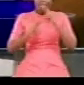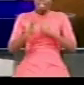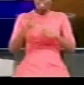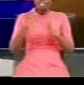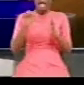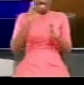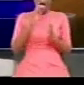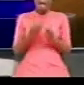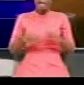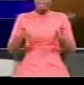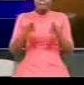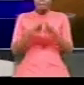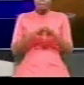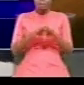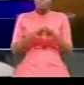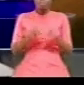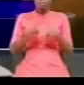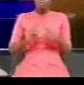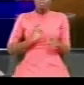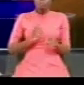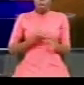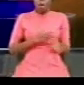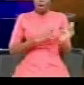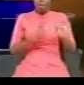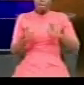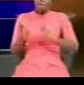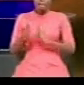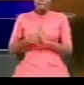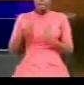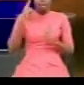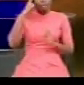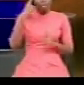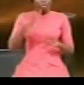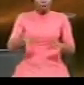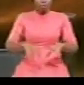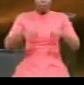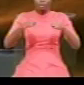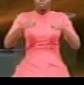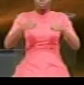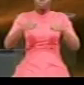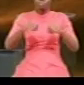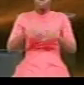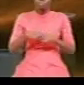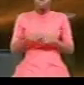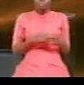are important to our readiness for the rapture.